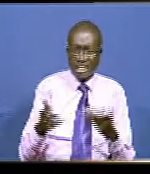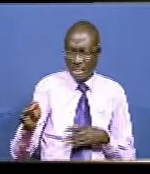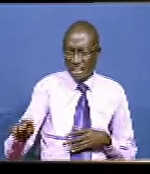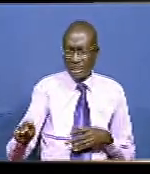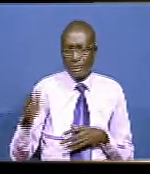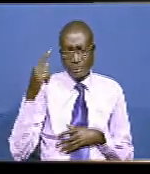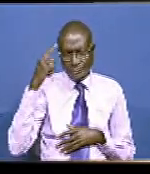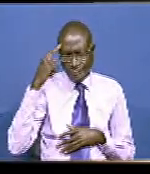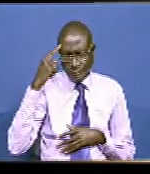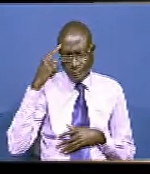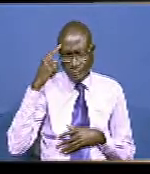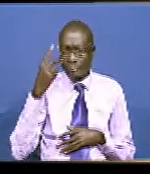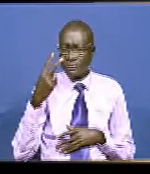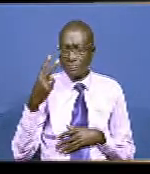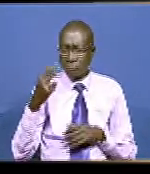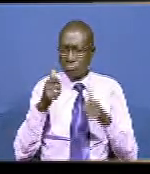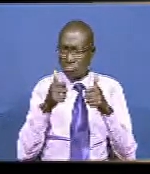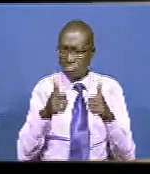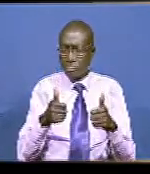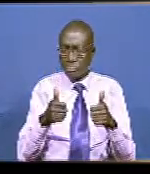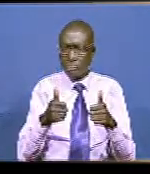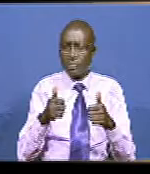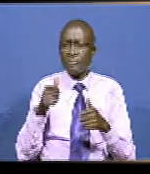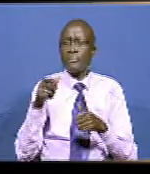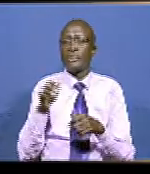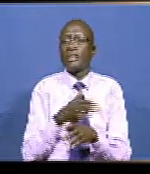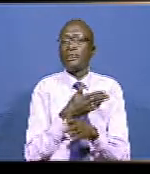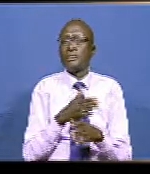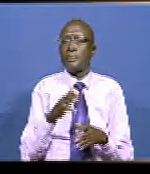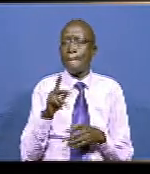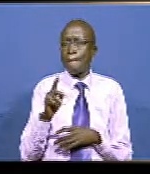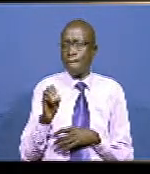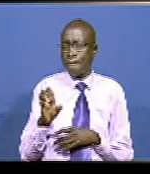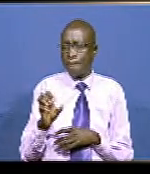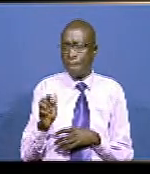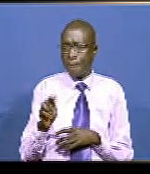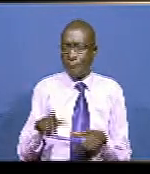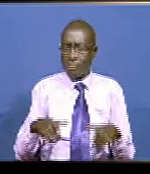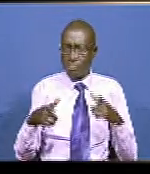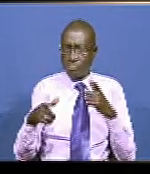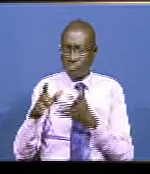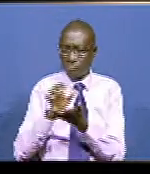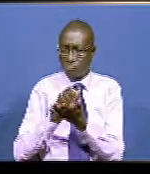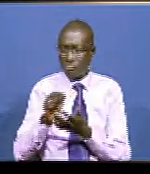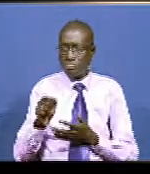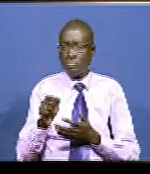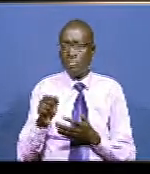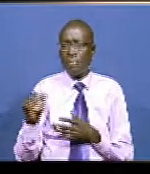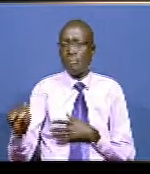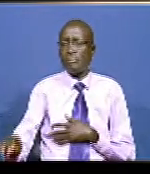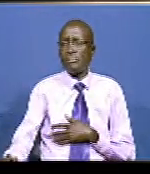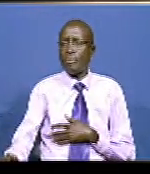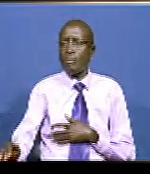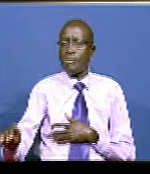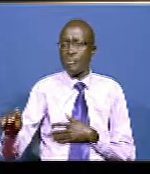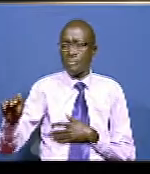seeing constructive things. I used to do my poetry, but at some point of life, it was a distraction from my childhood, you know.